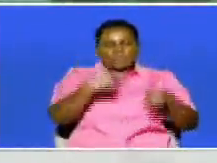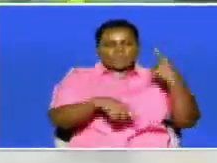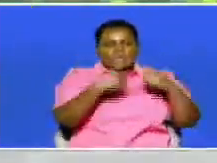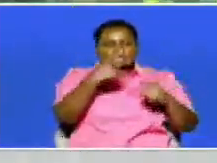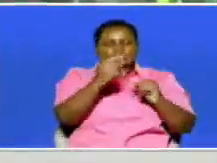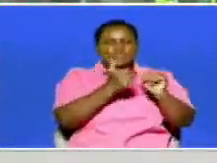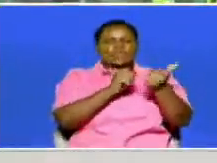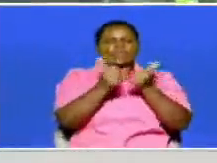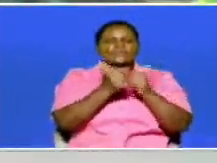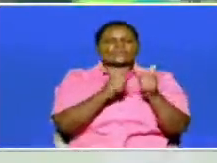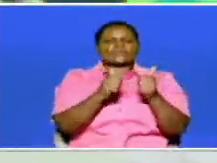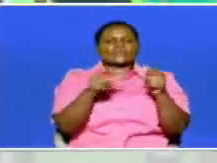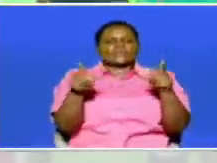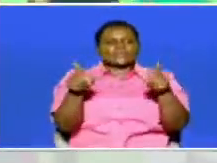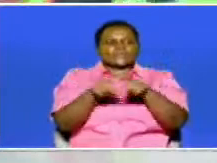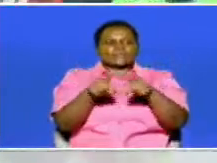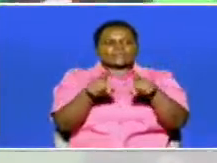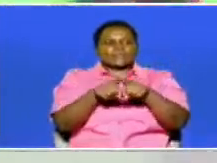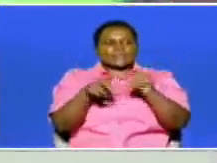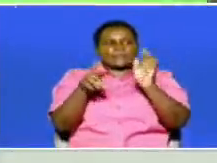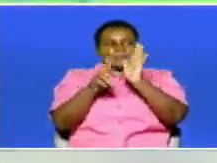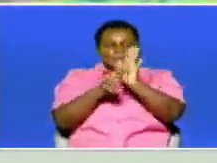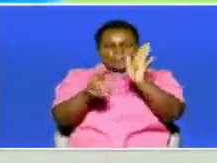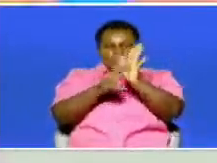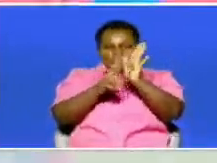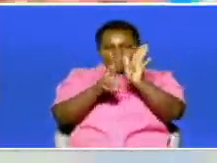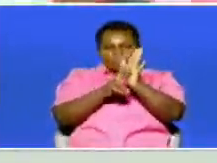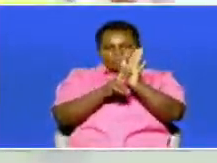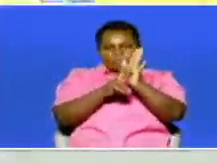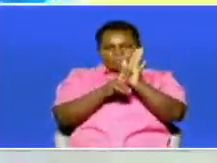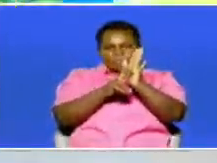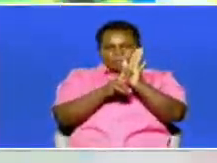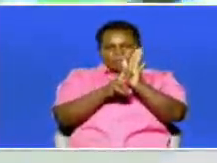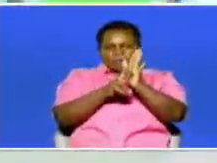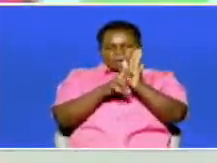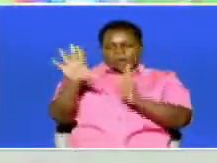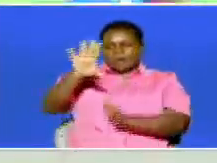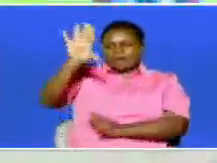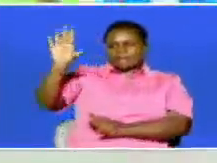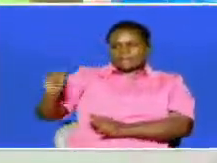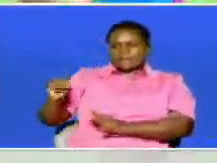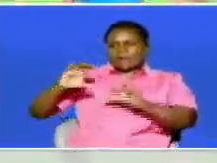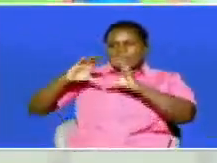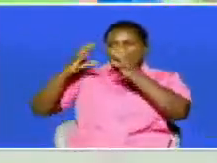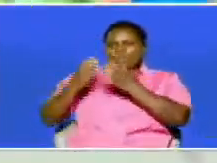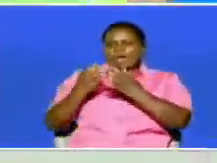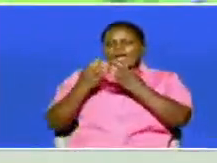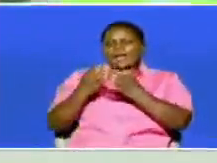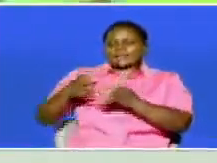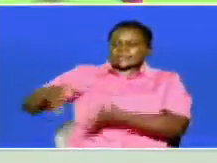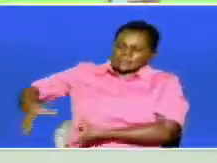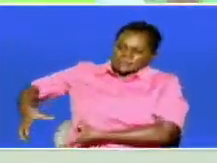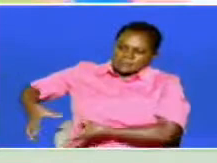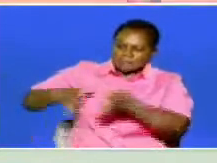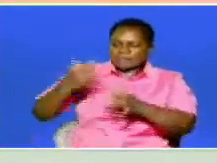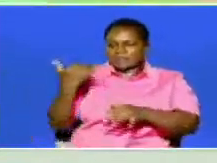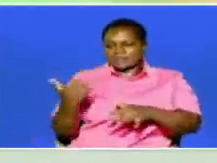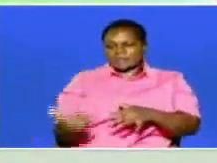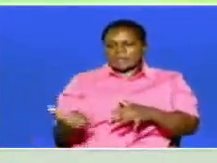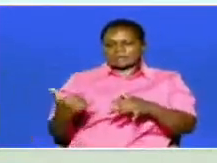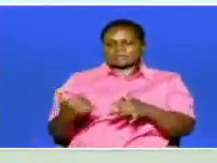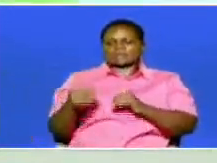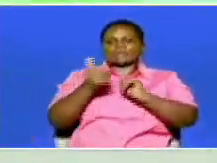the competition earn the right to present or represent the African continent at the World Rugby Junior